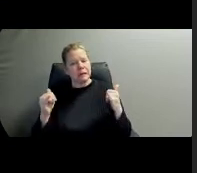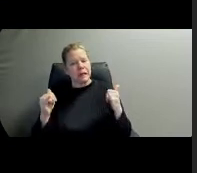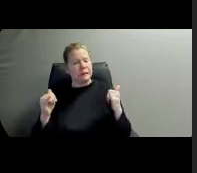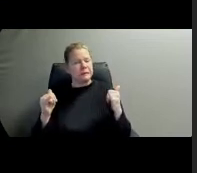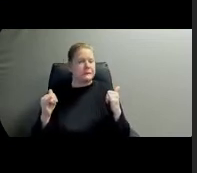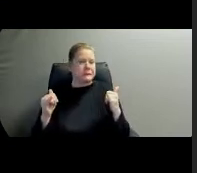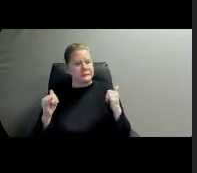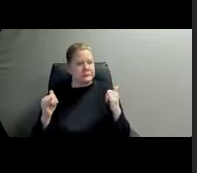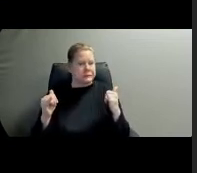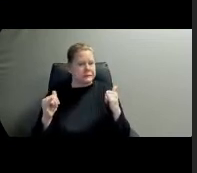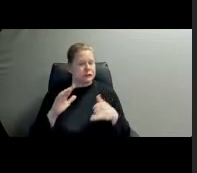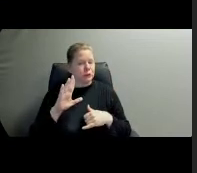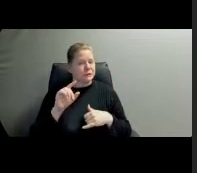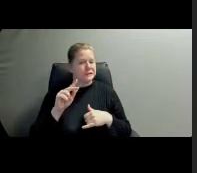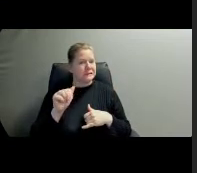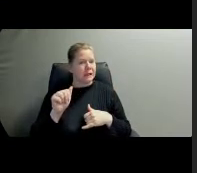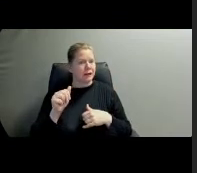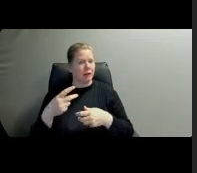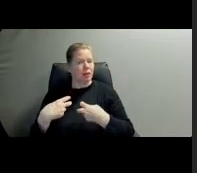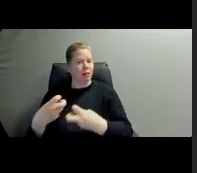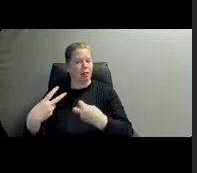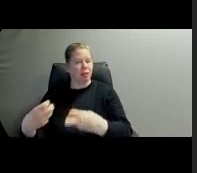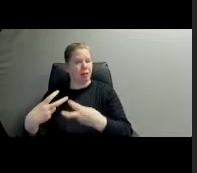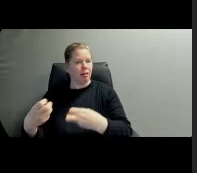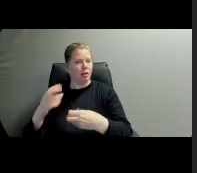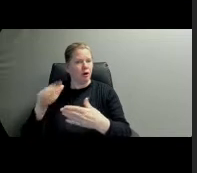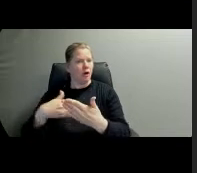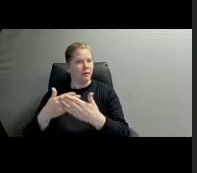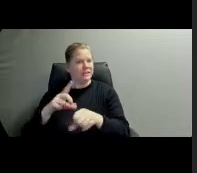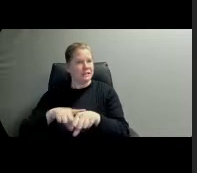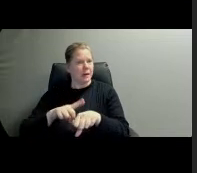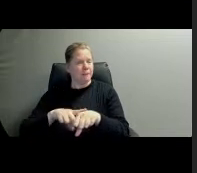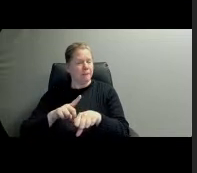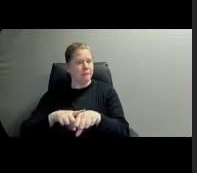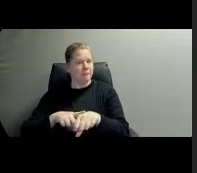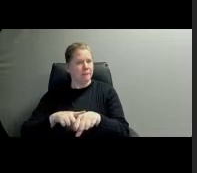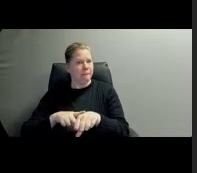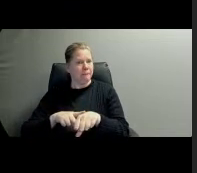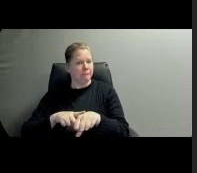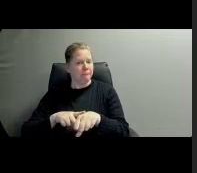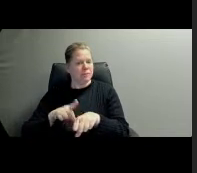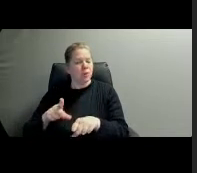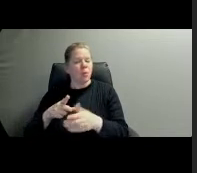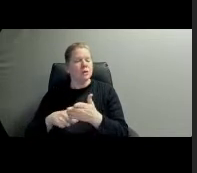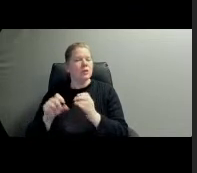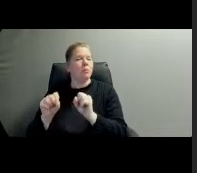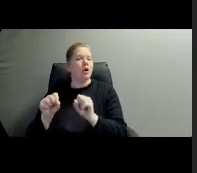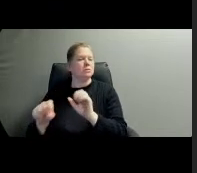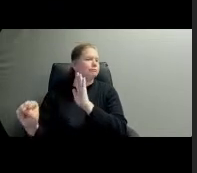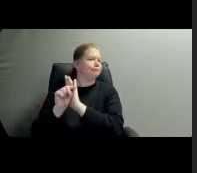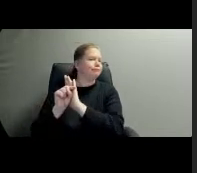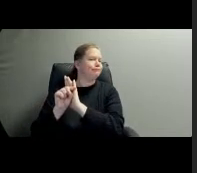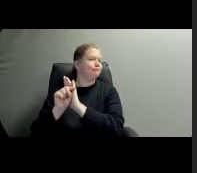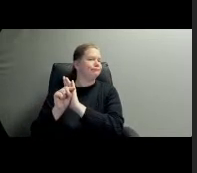about your data being accessed at all times, and what could be the possible ill effects of that. So there could be a